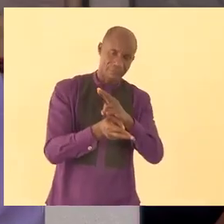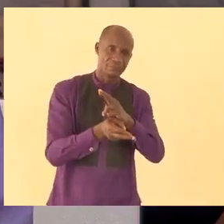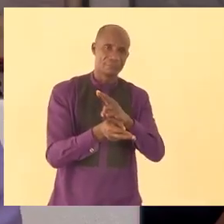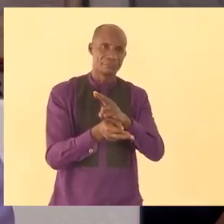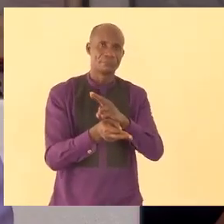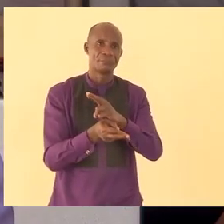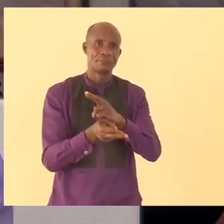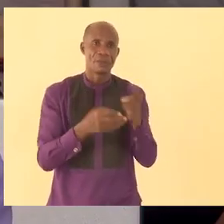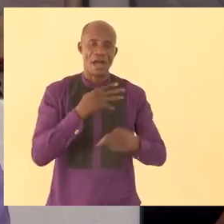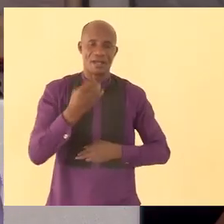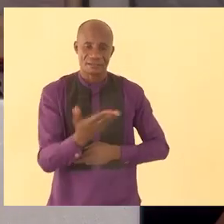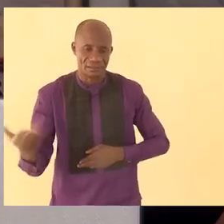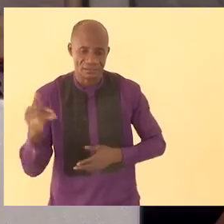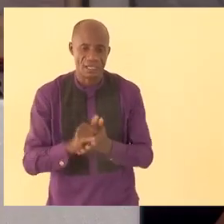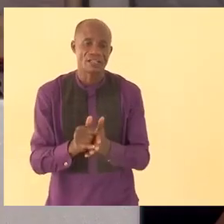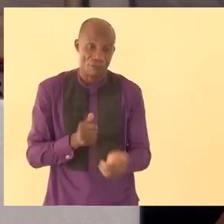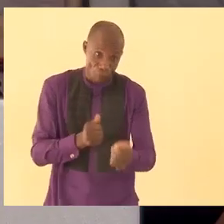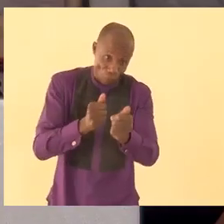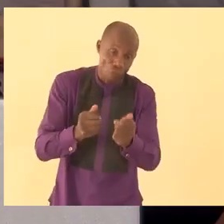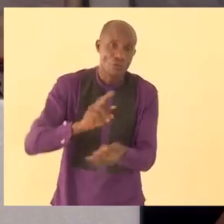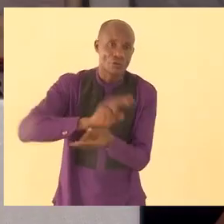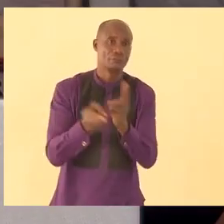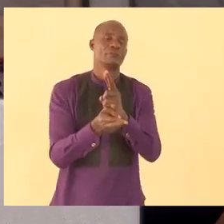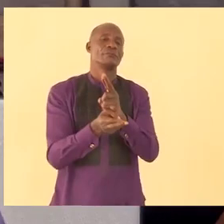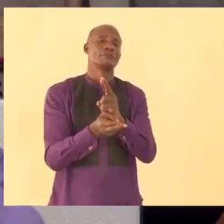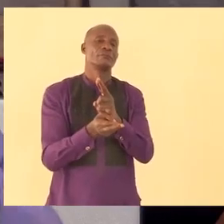repentance and the things that follow repentance.